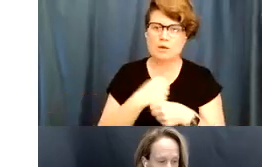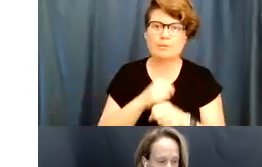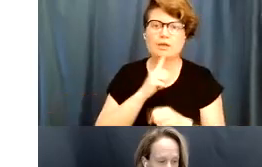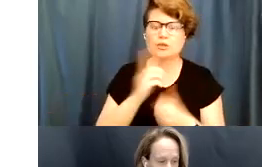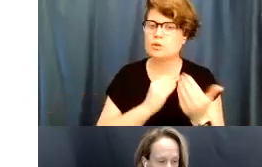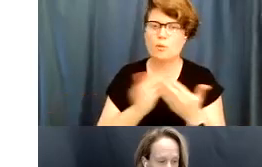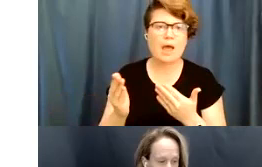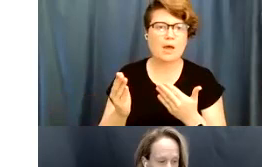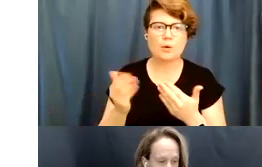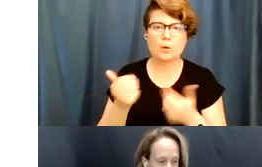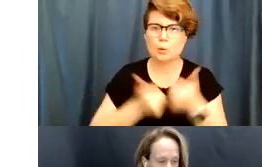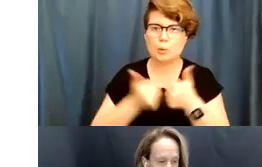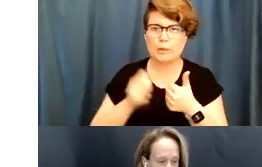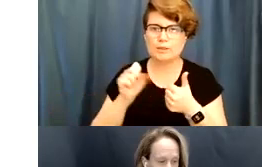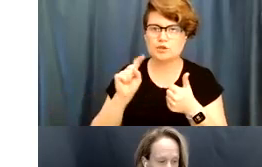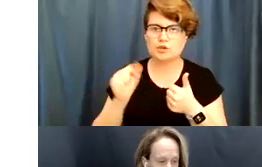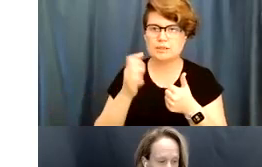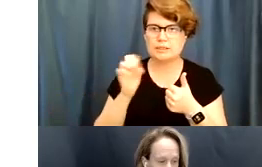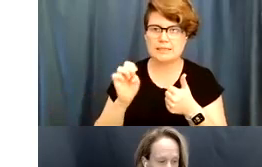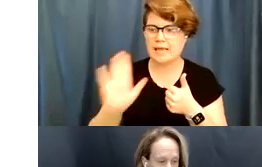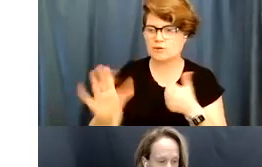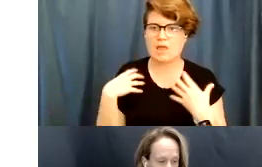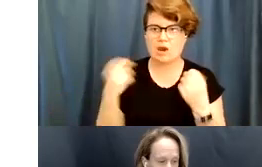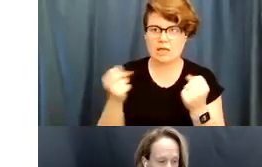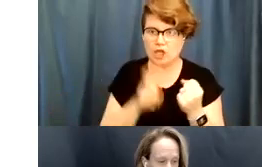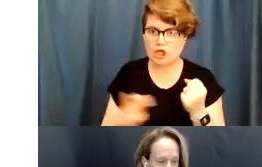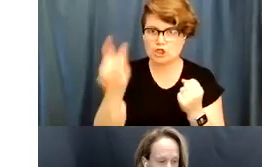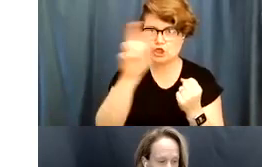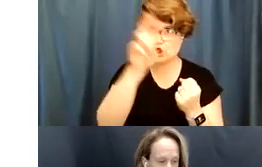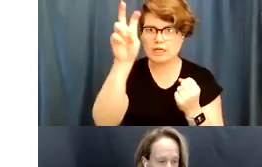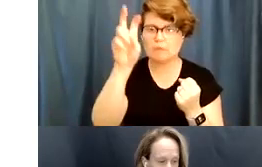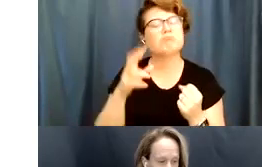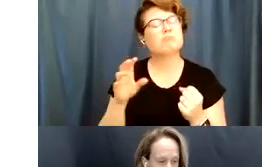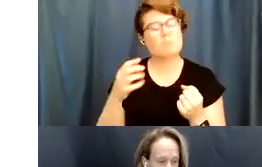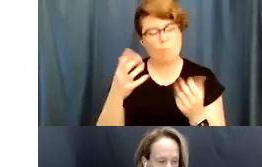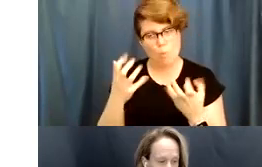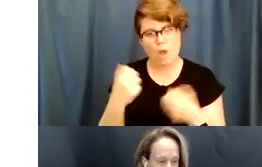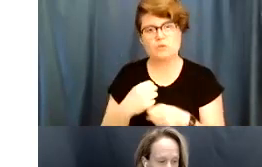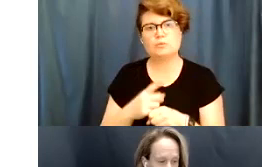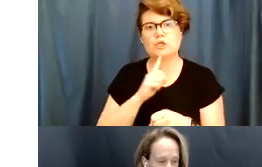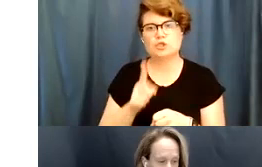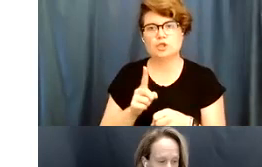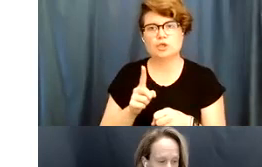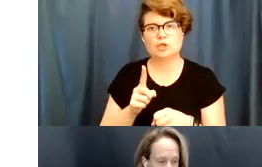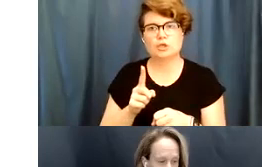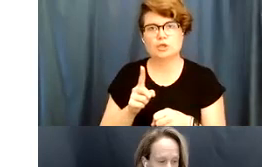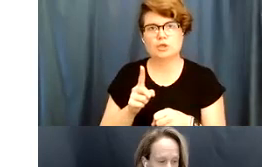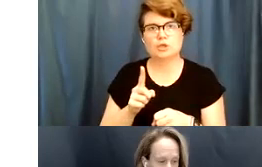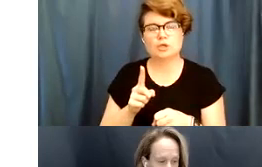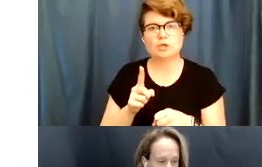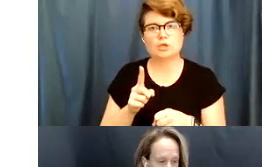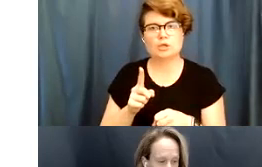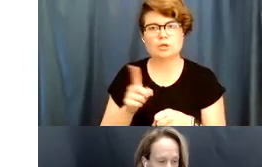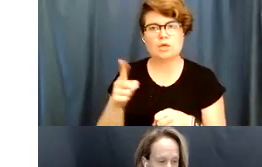in, they want to be able to give, their children and the rest of their family members